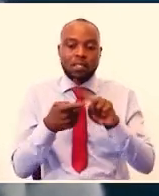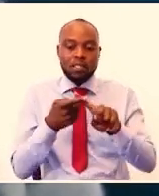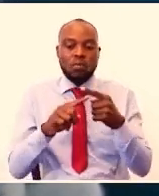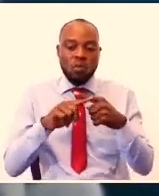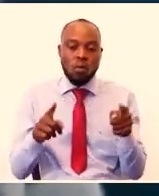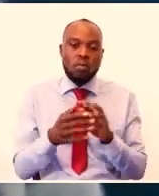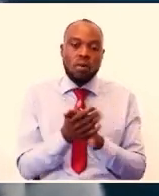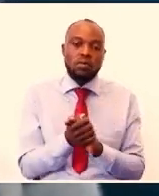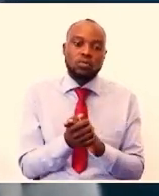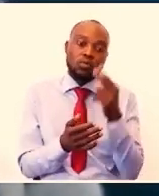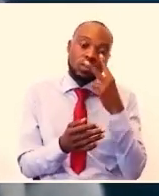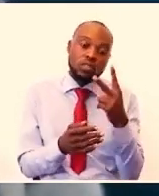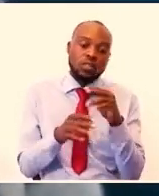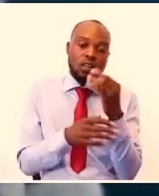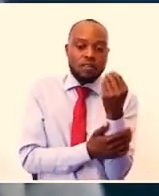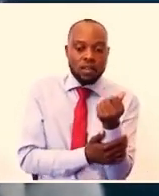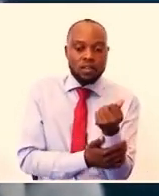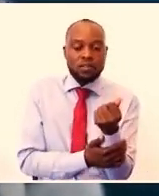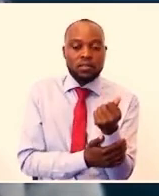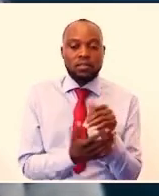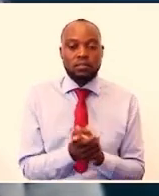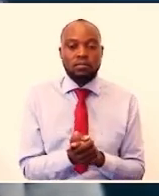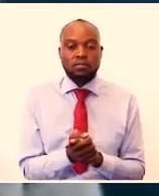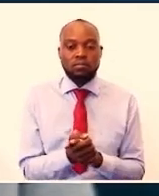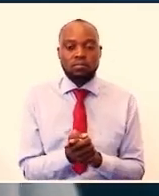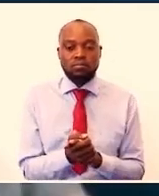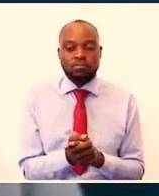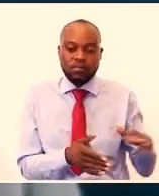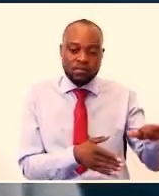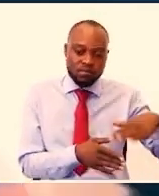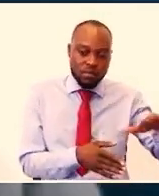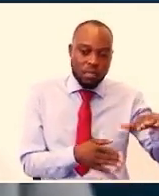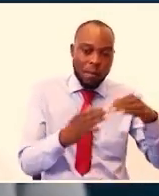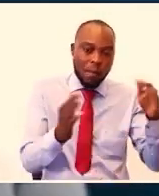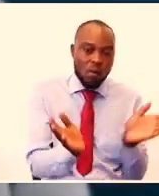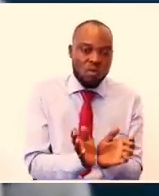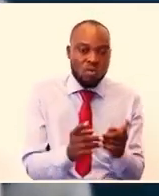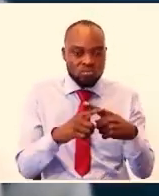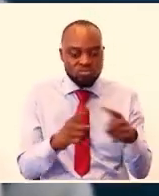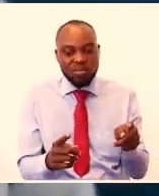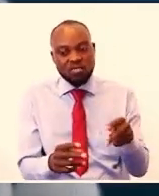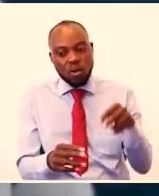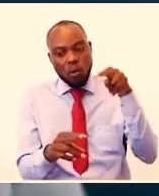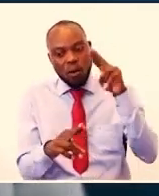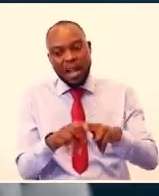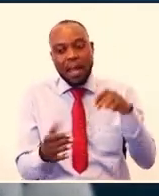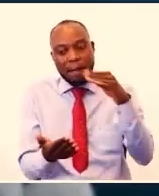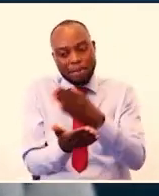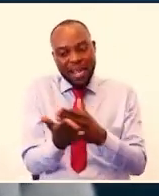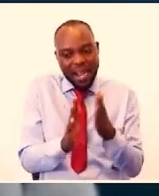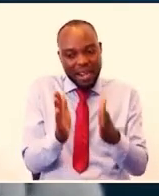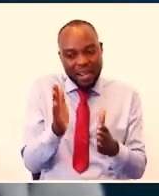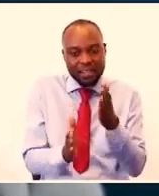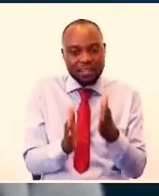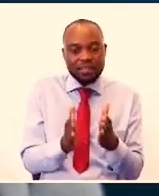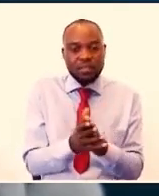means ensuring that financial institutions in Africa actually intermediate. They don't just exist